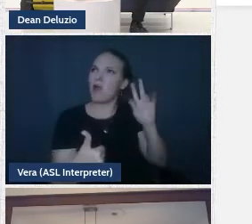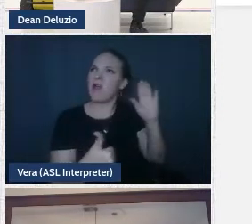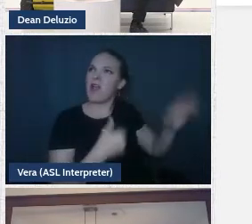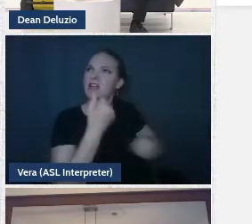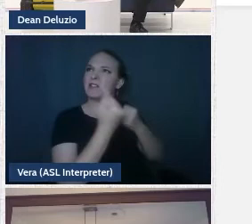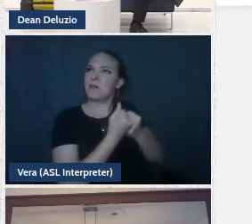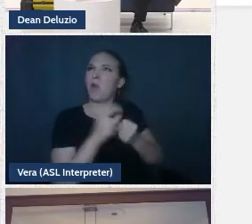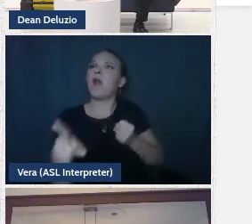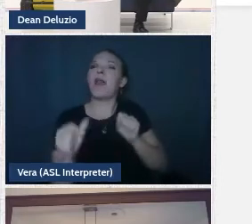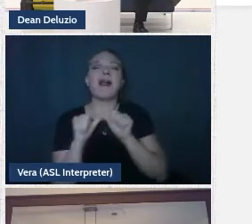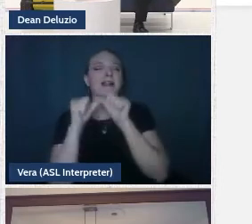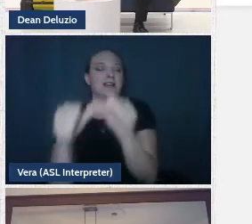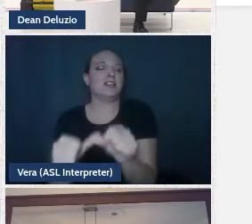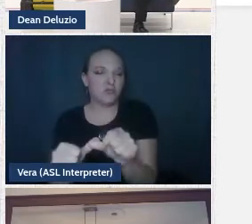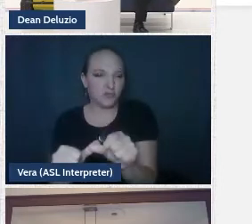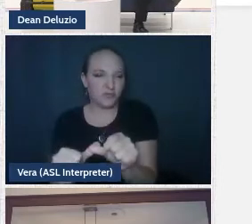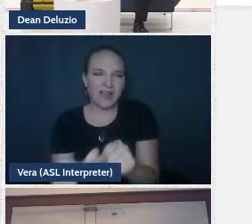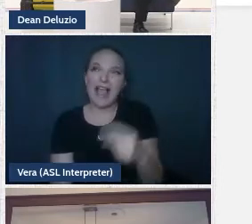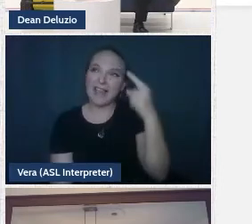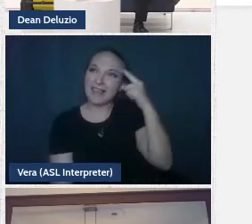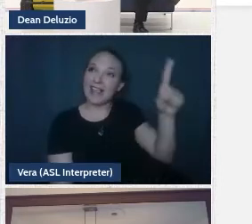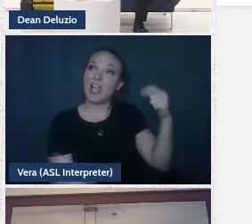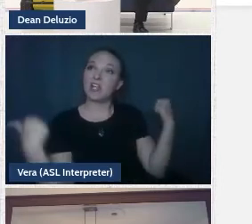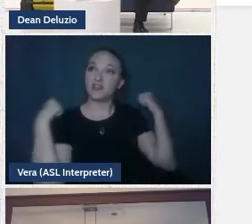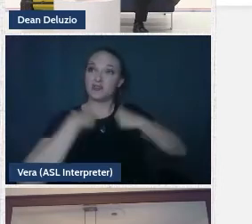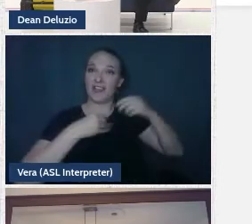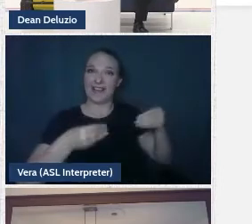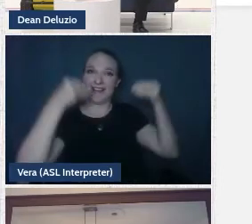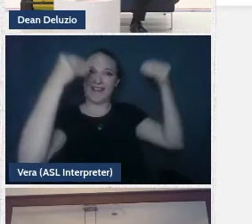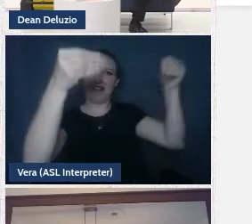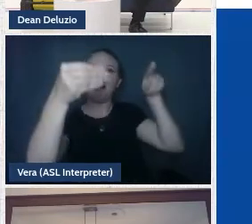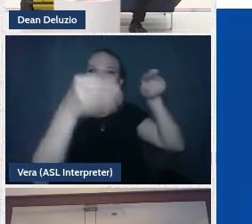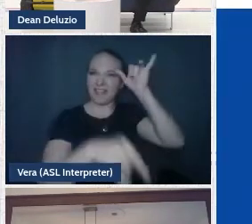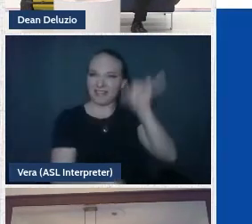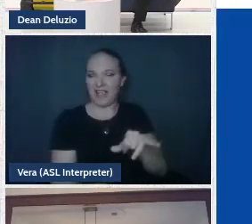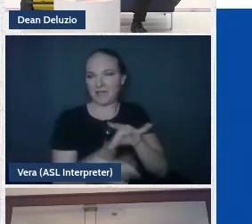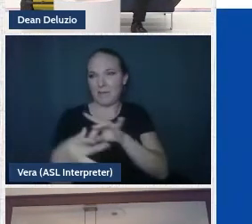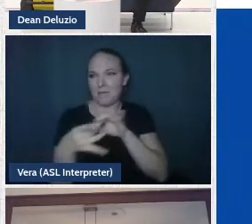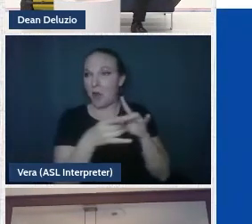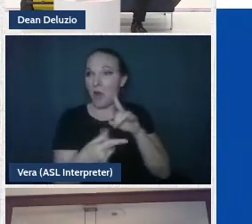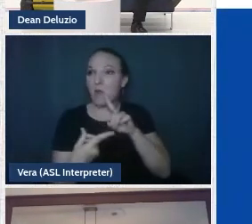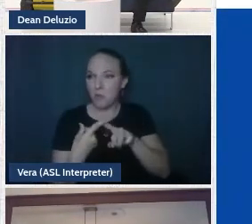jacket that is hanging. Oh, that's cool. Thanks, Don.